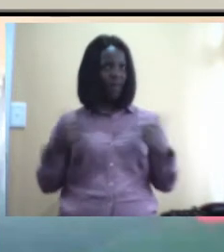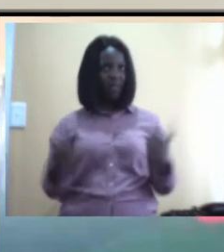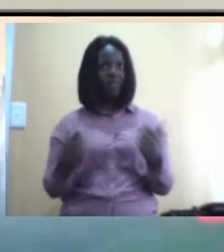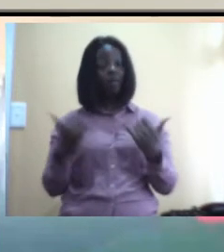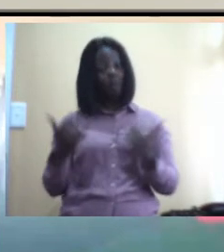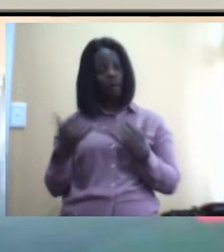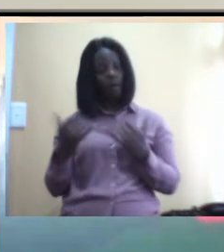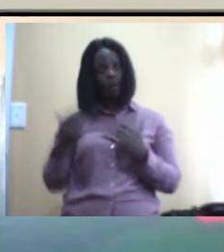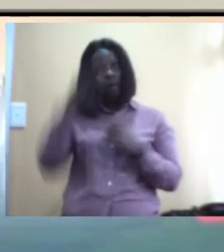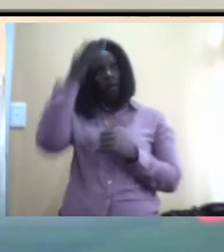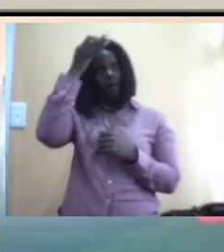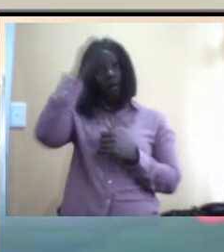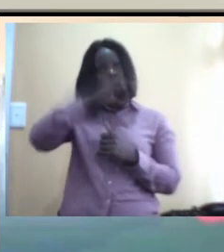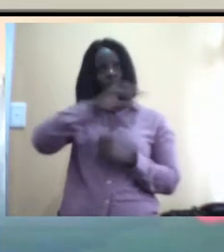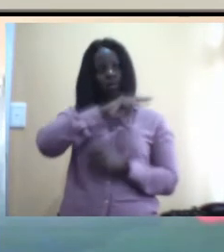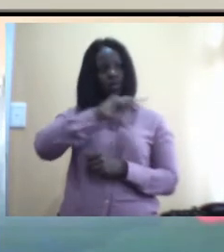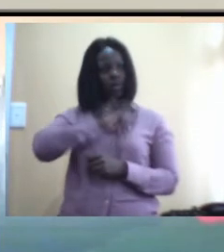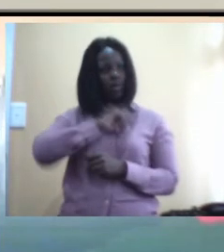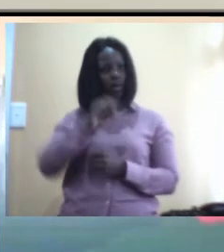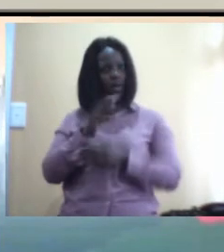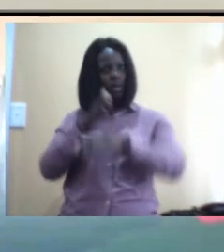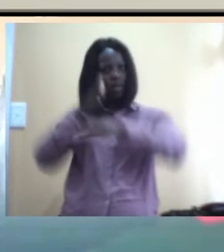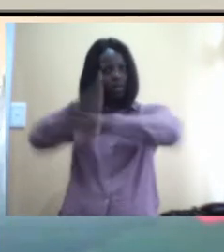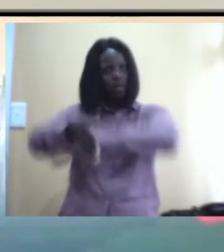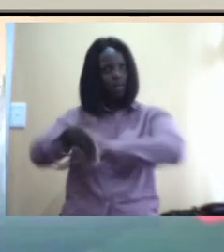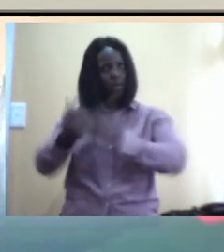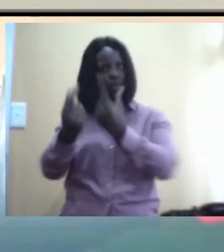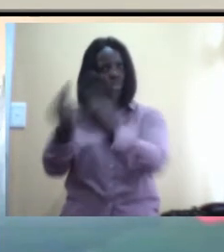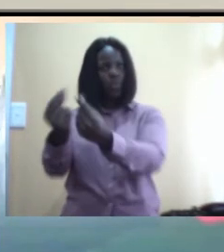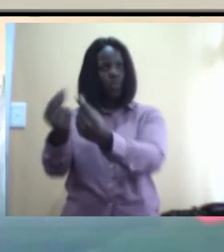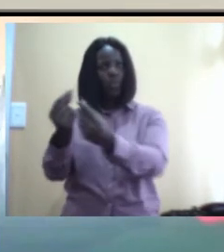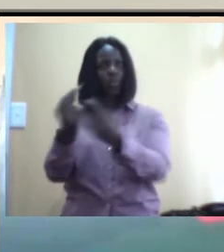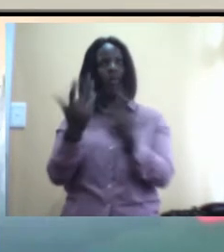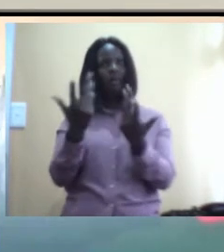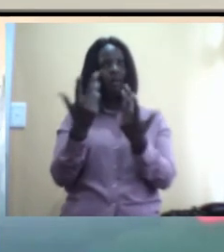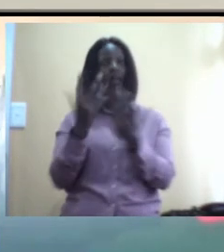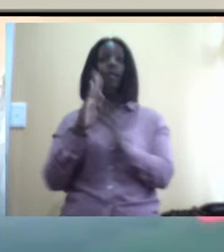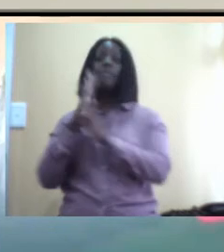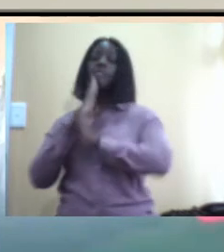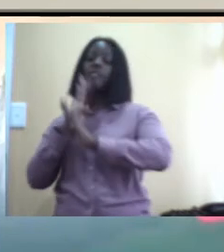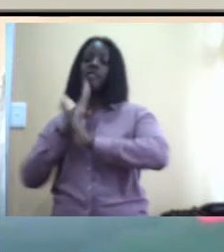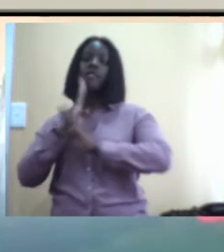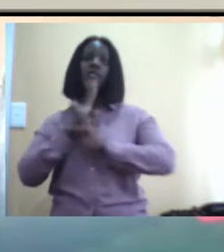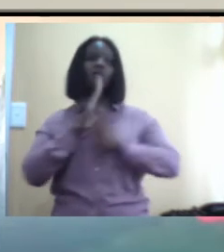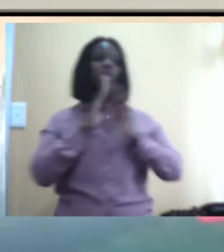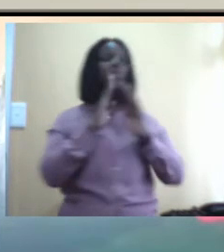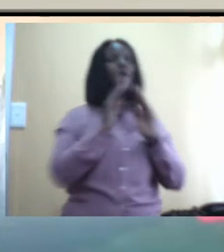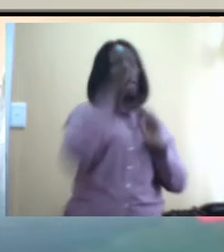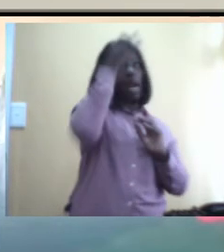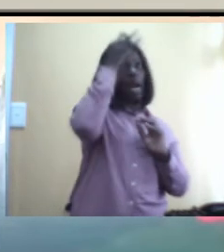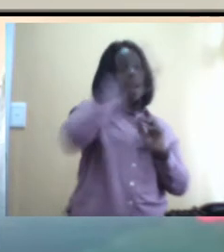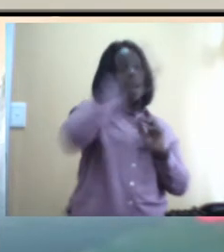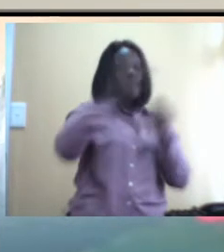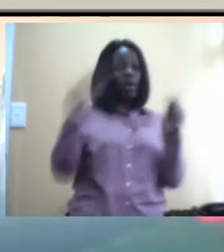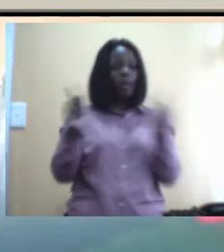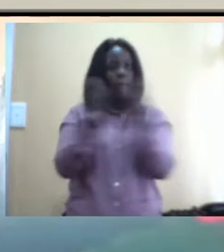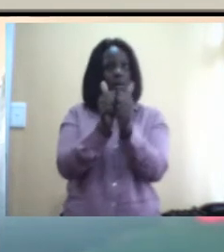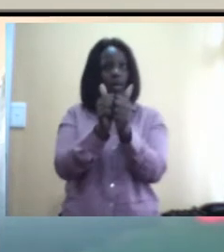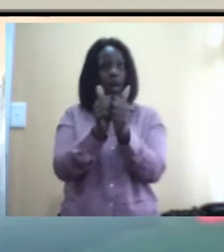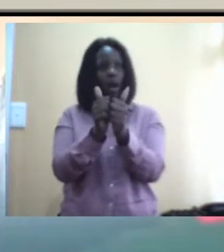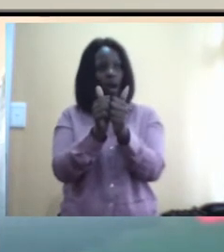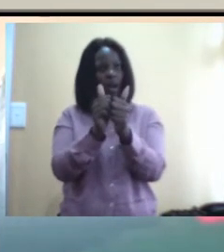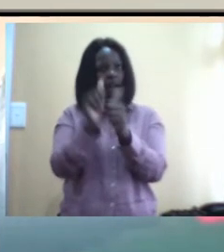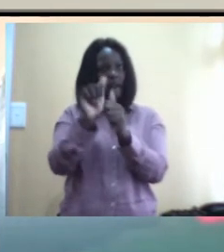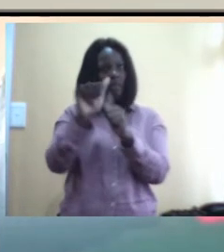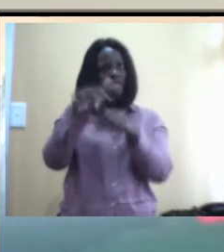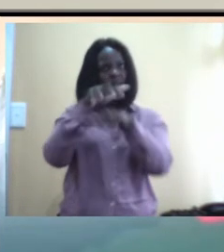of KwaZulu-Natal to intervene by forming a private public partnership with the African Farmers Association of South